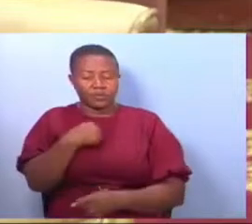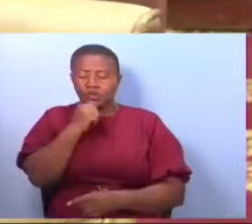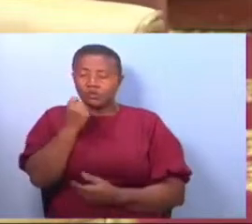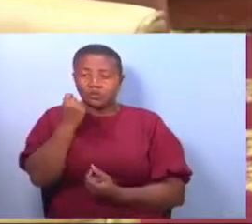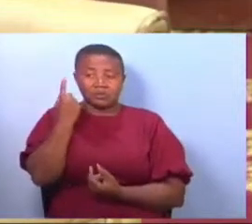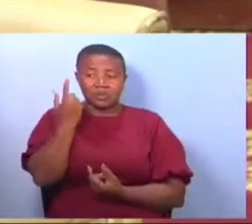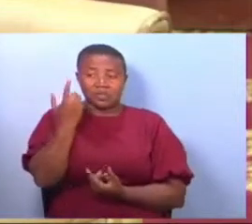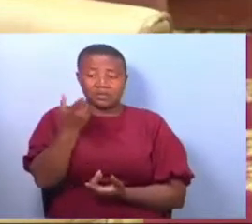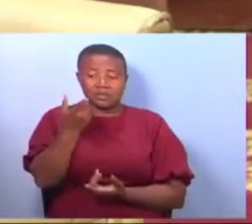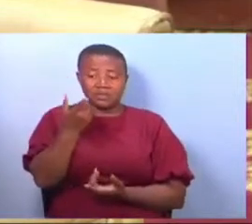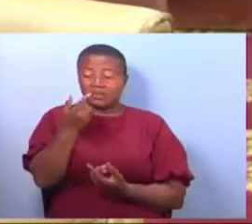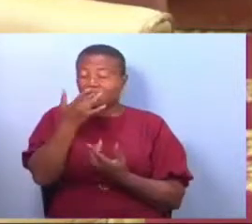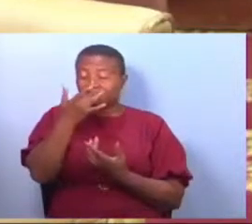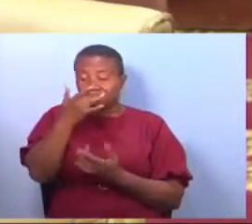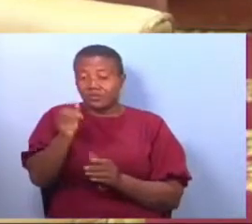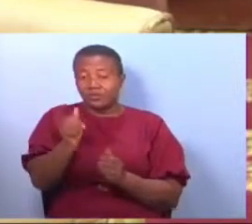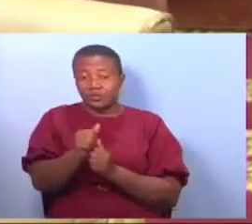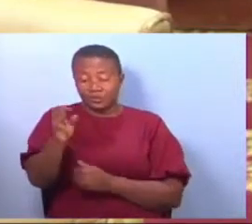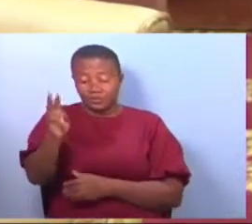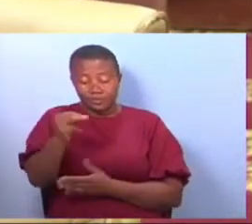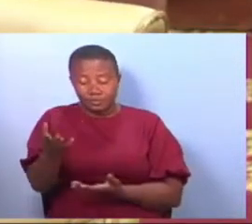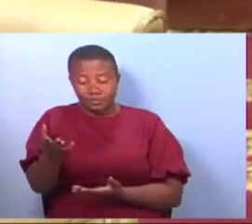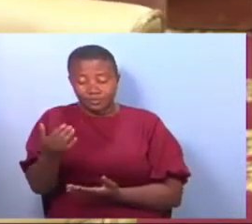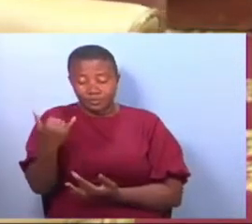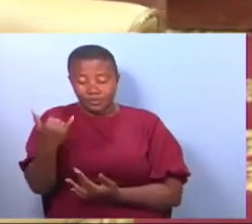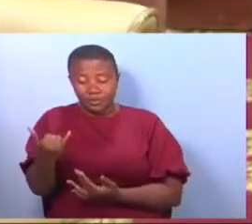Speaker, the elevation of Dr. Mafo